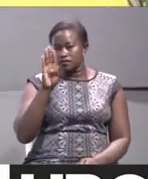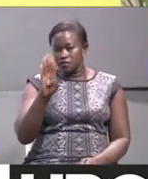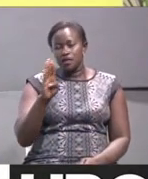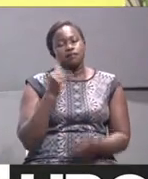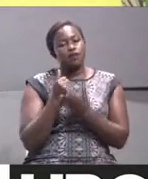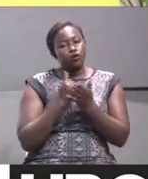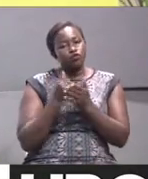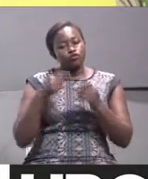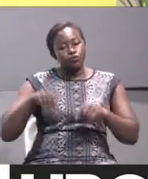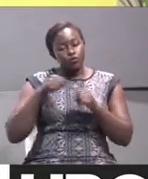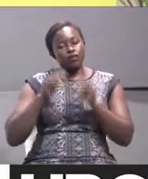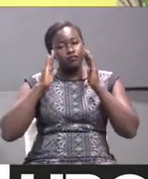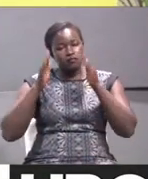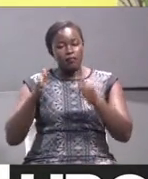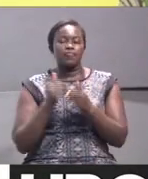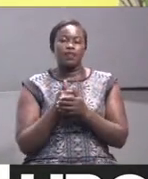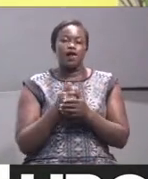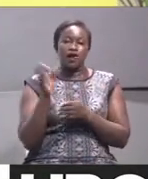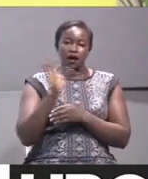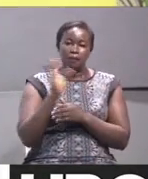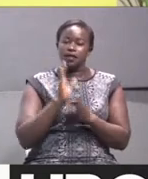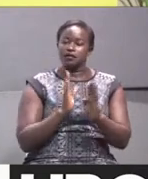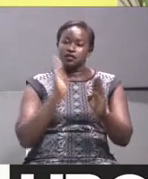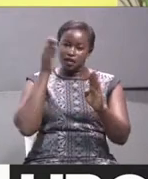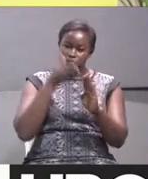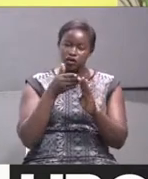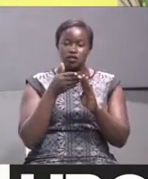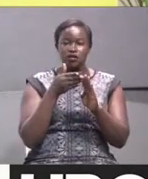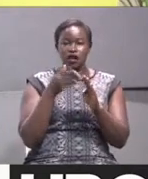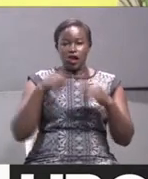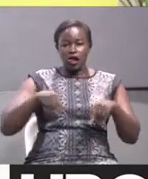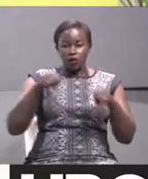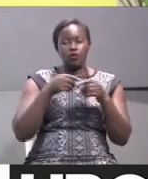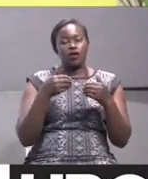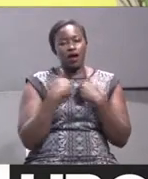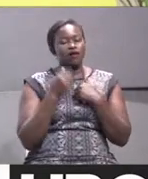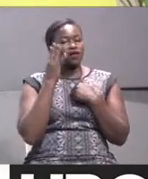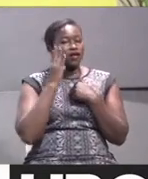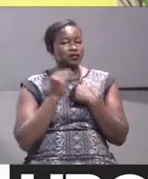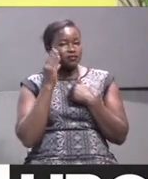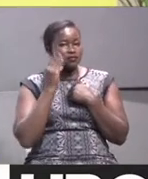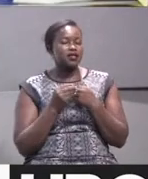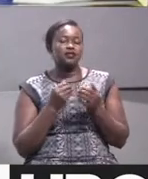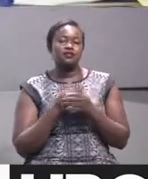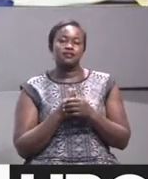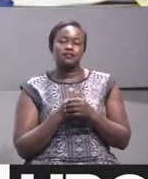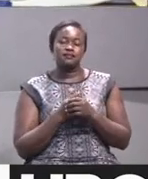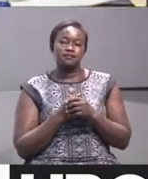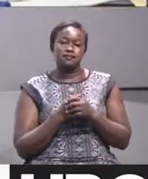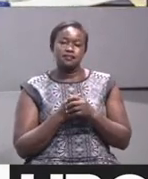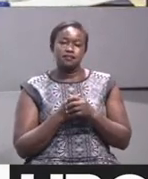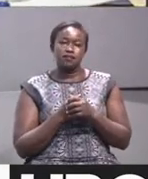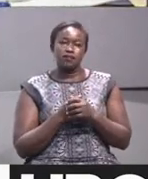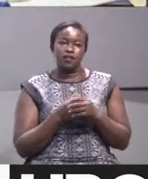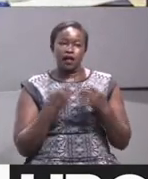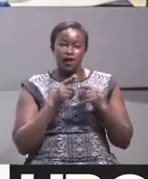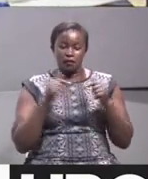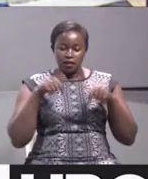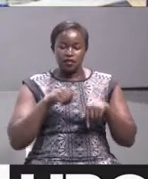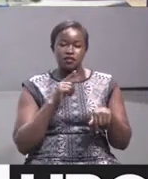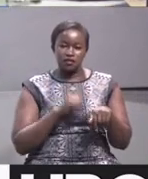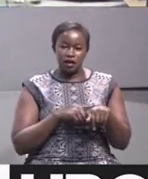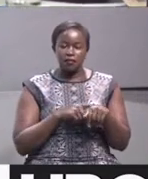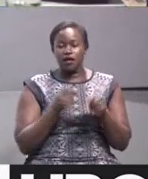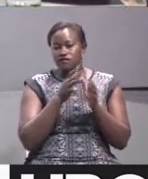we are dealing with the companies direct, we have the experience and we've got the feedback. In the meantime,